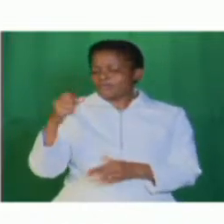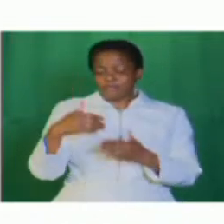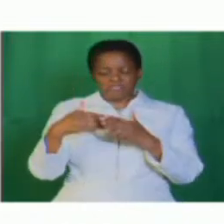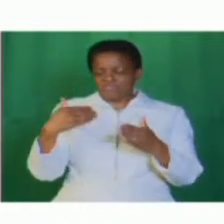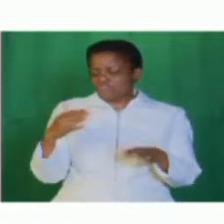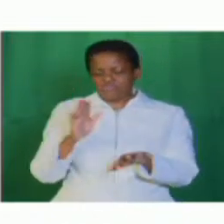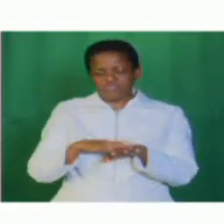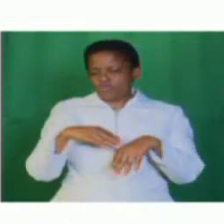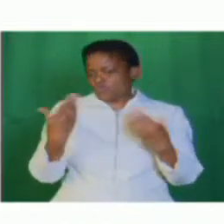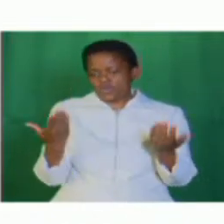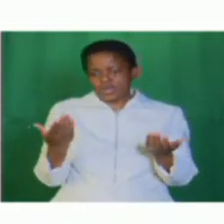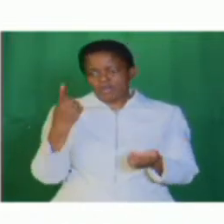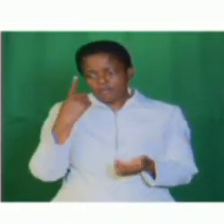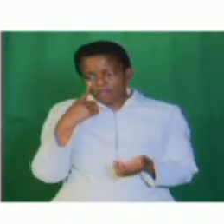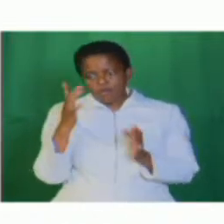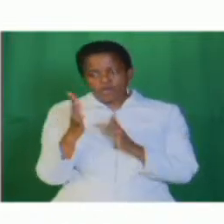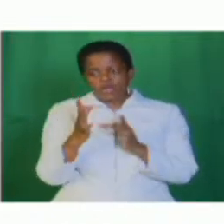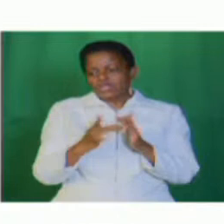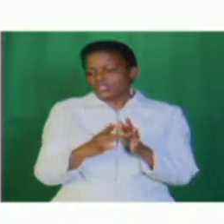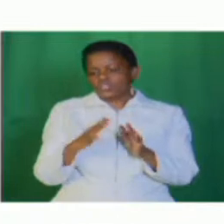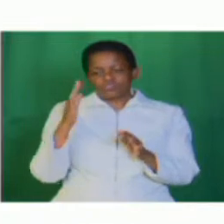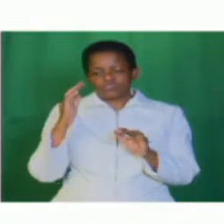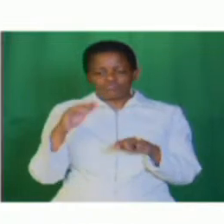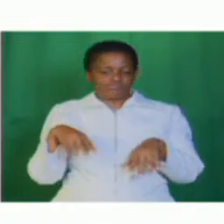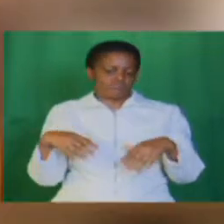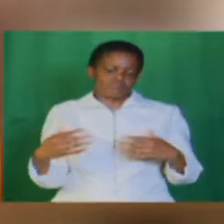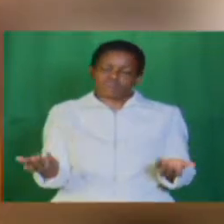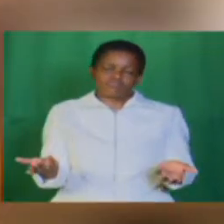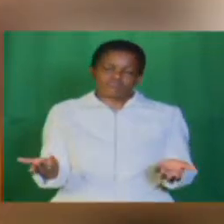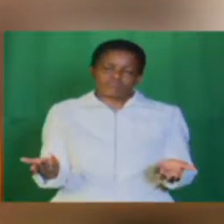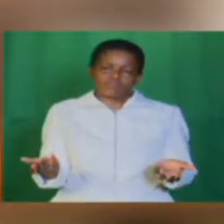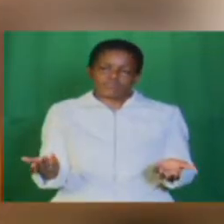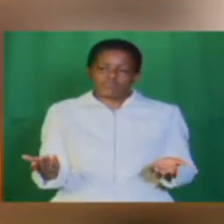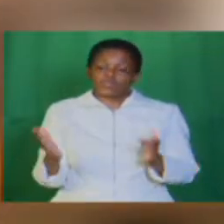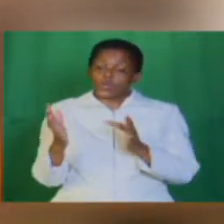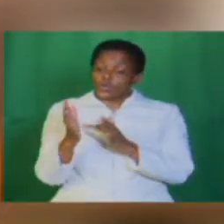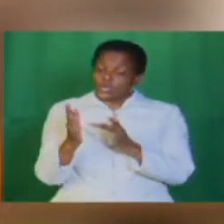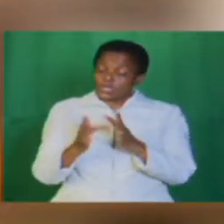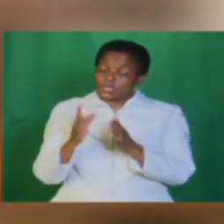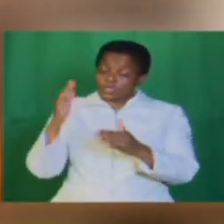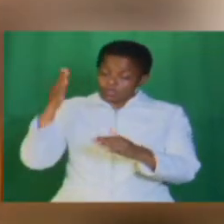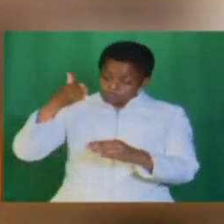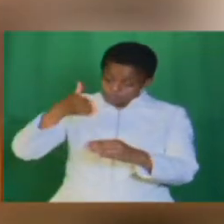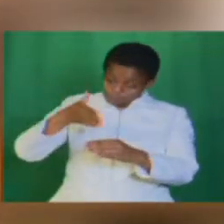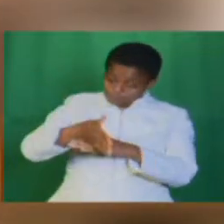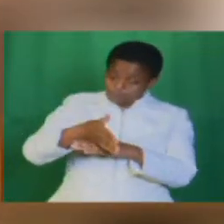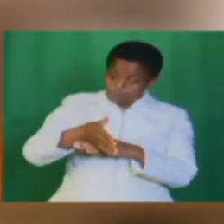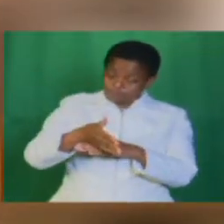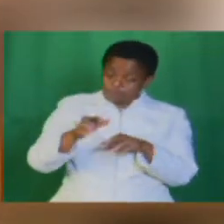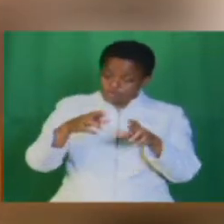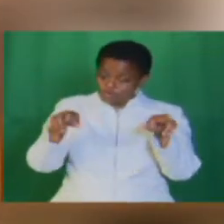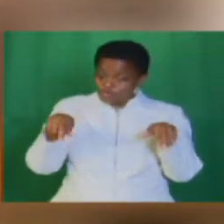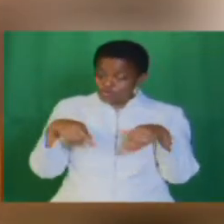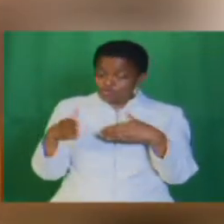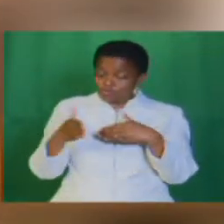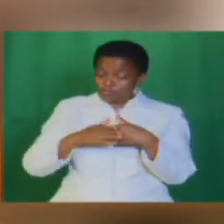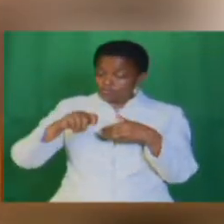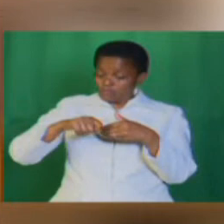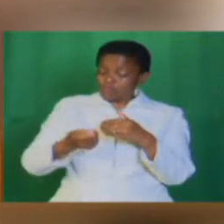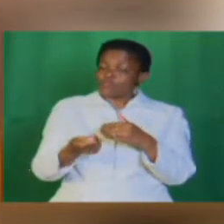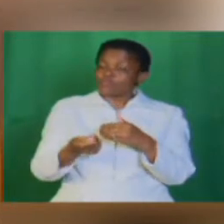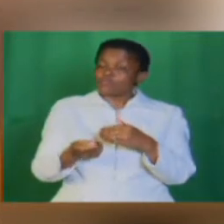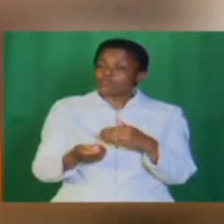he reappeared in the same locked room, and this time Thomas was there, and he wanted